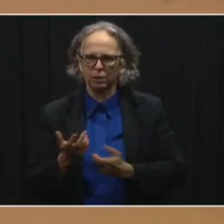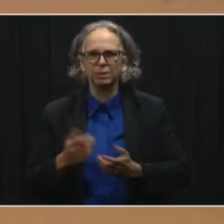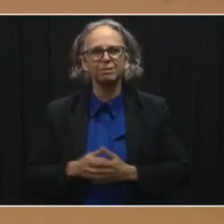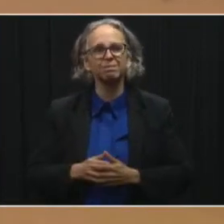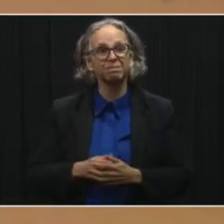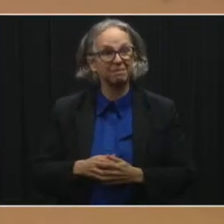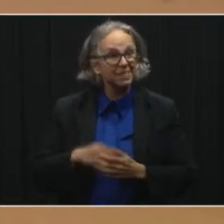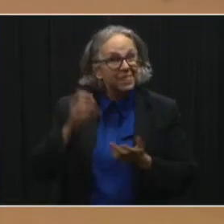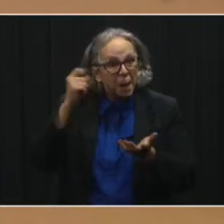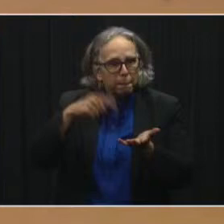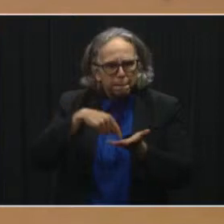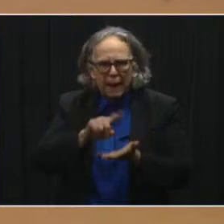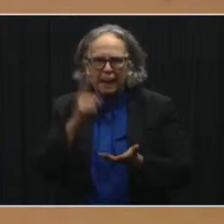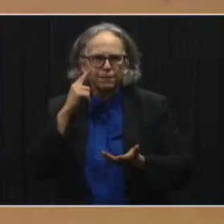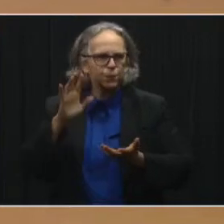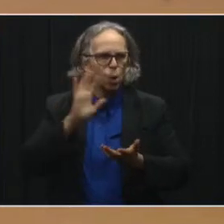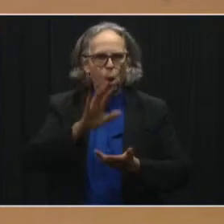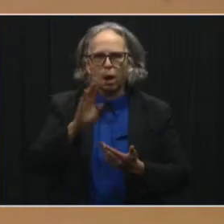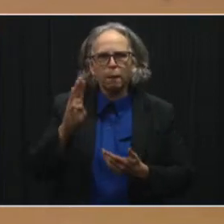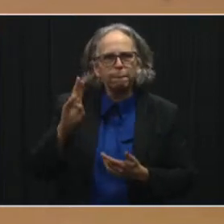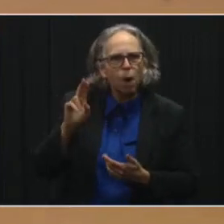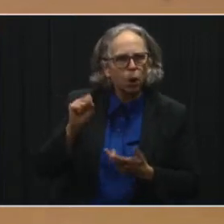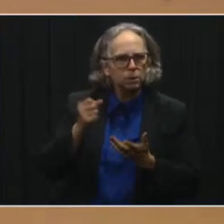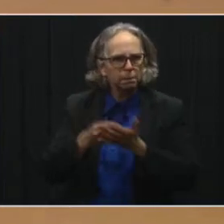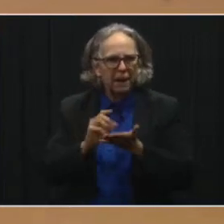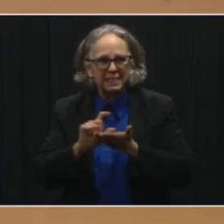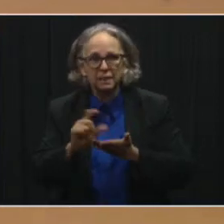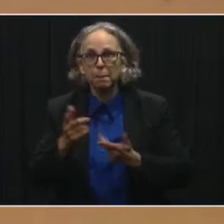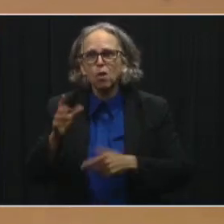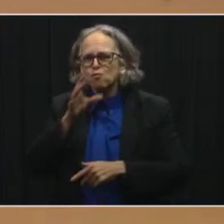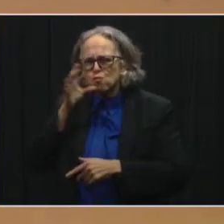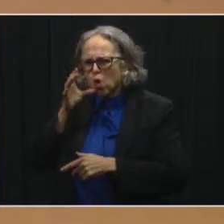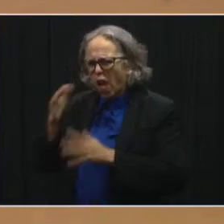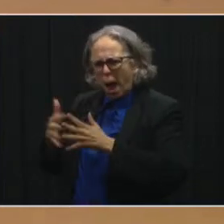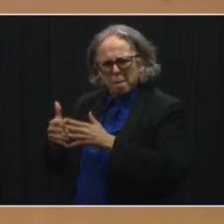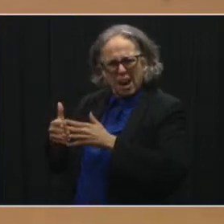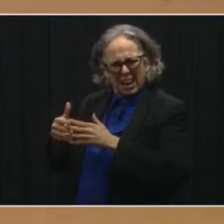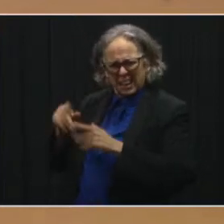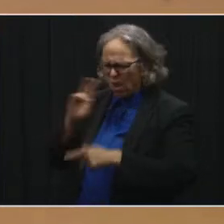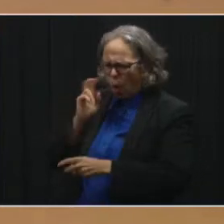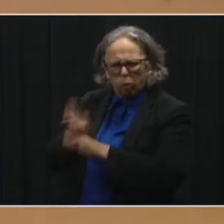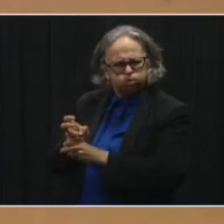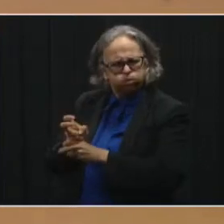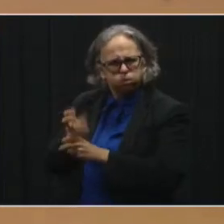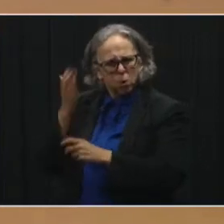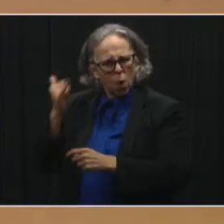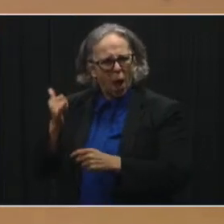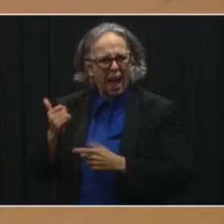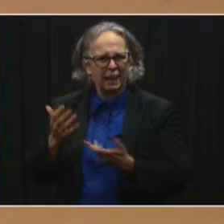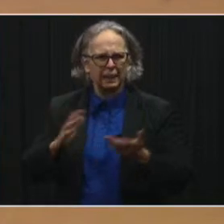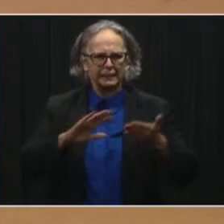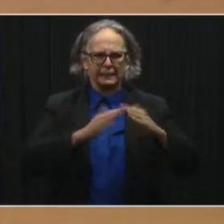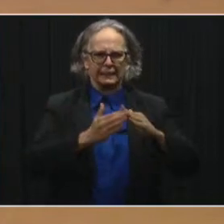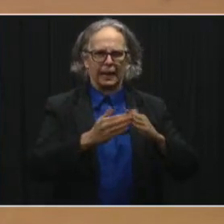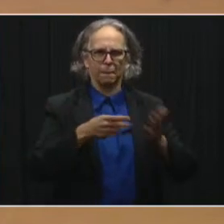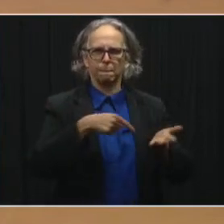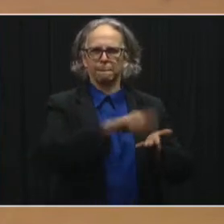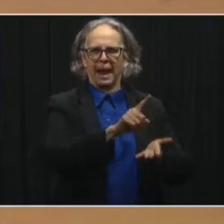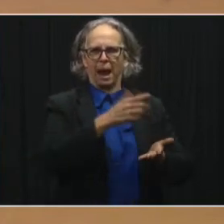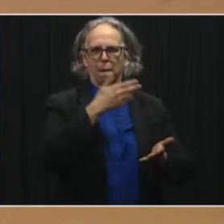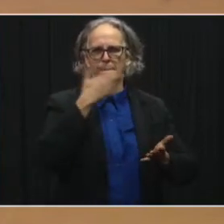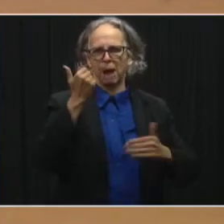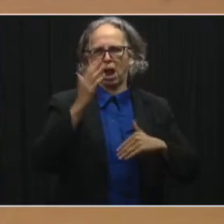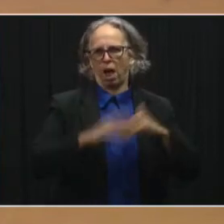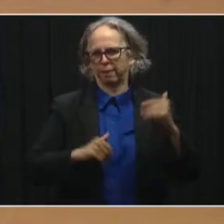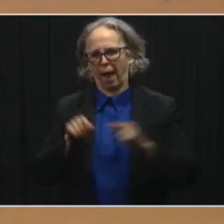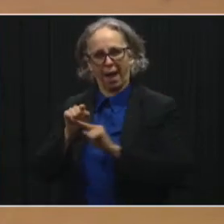in rural America to compete sometimes with some of the other facilities. It's just that I don't think there's enough